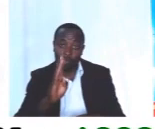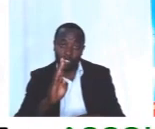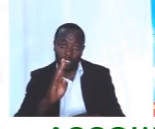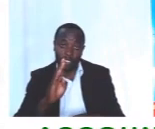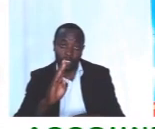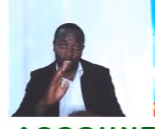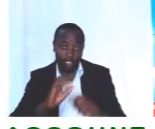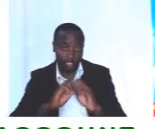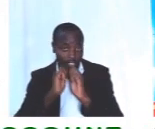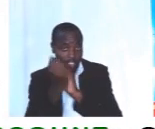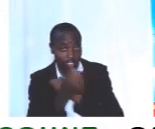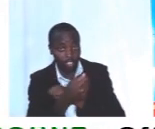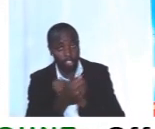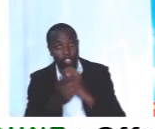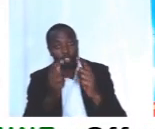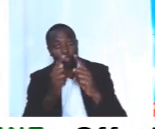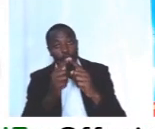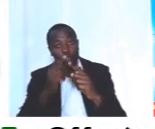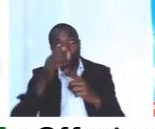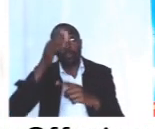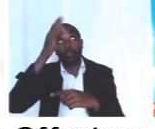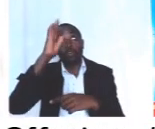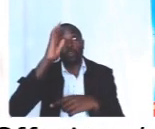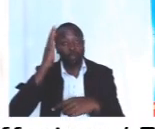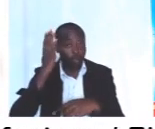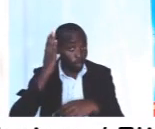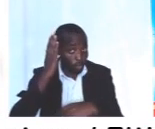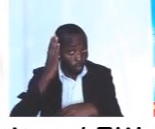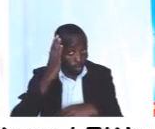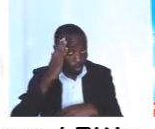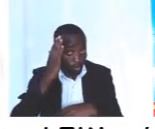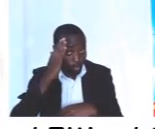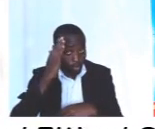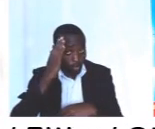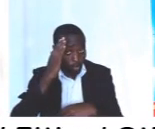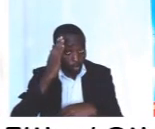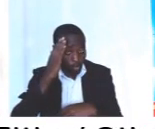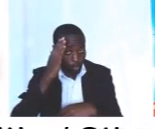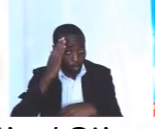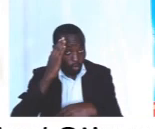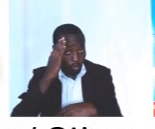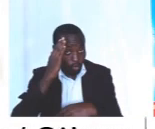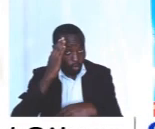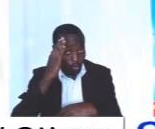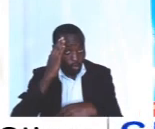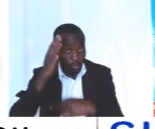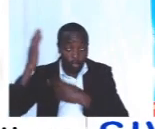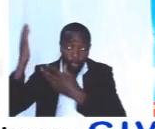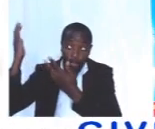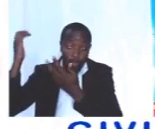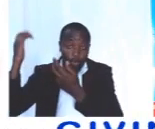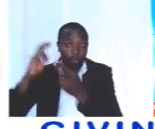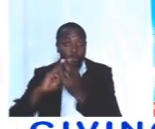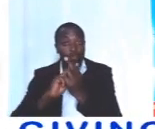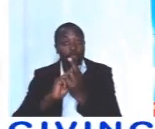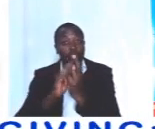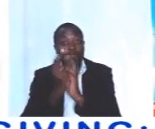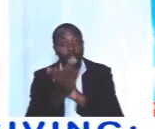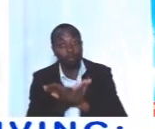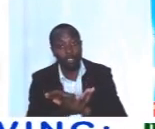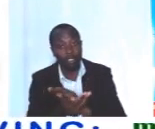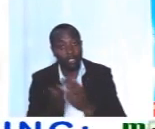to God. Not when we are expected to repent and we don't, then we are guilty